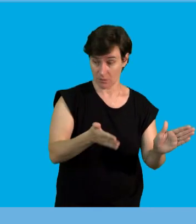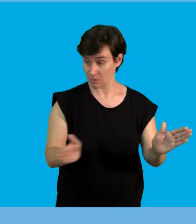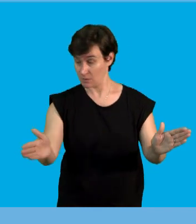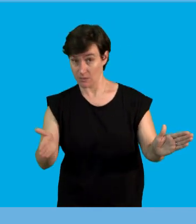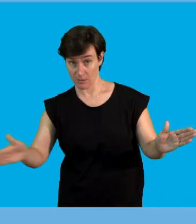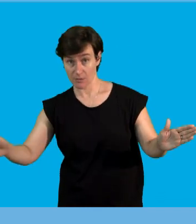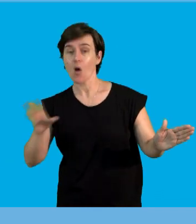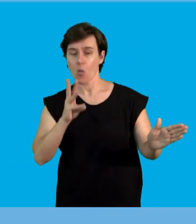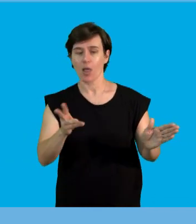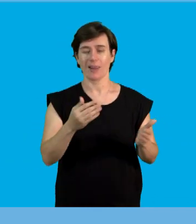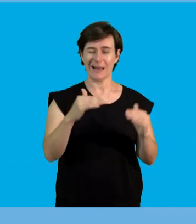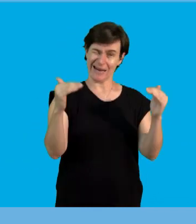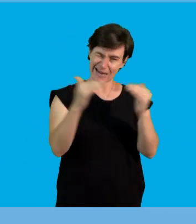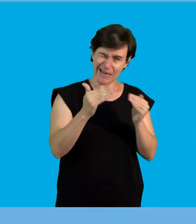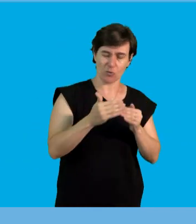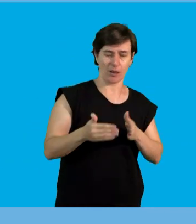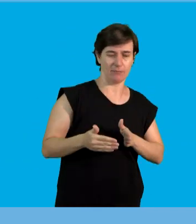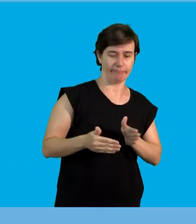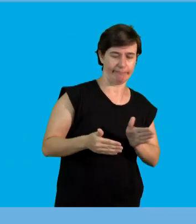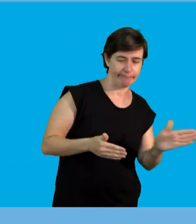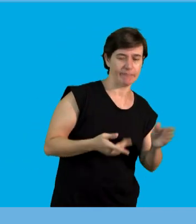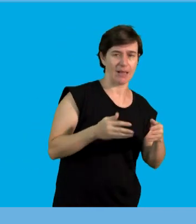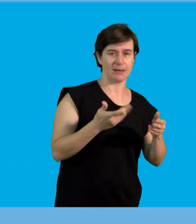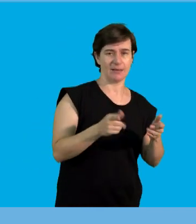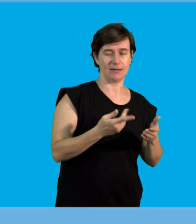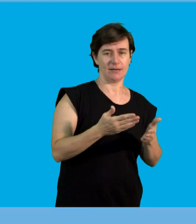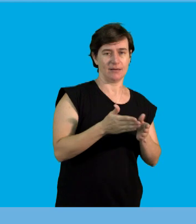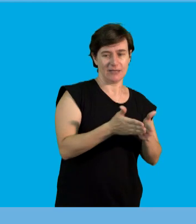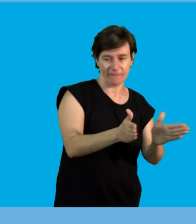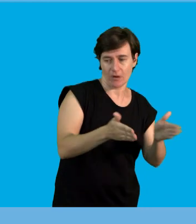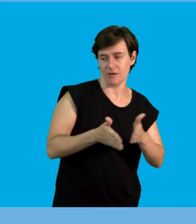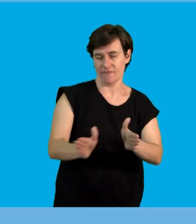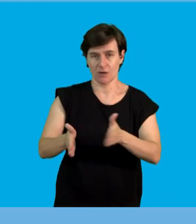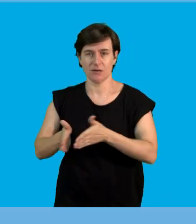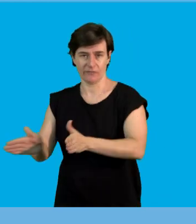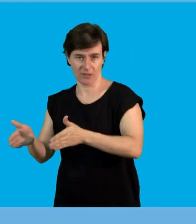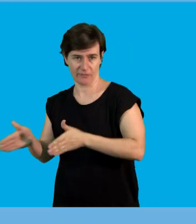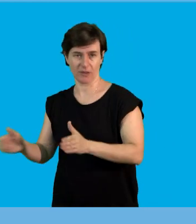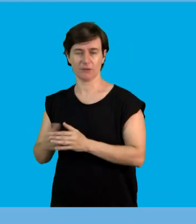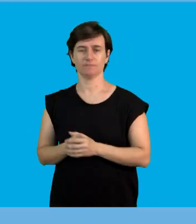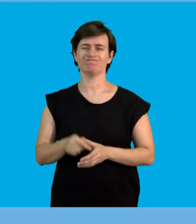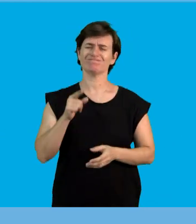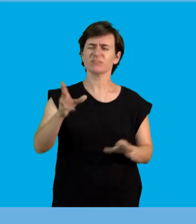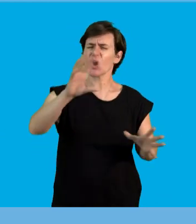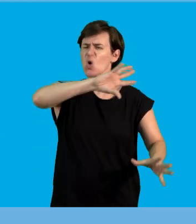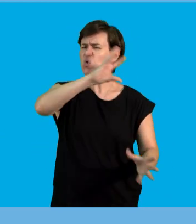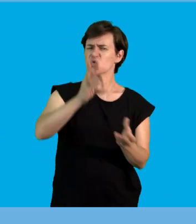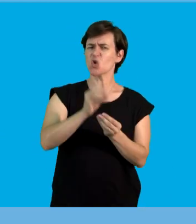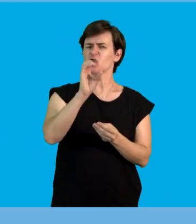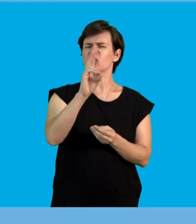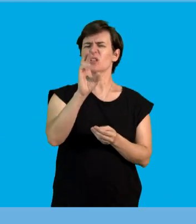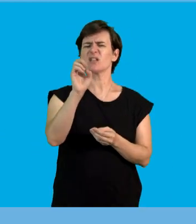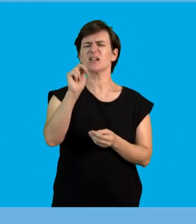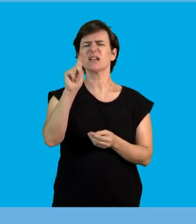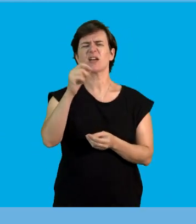one pathway, if we have now, we're going to draw it now. Now let's just continue. The total current is the sum of the